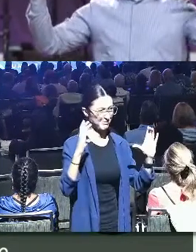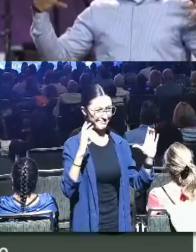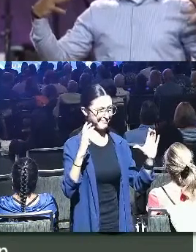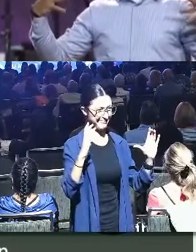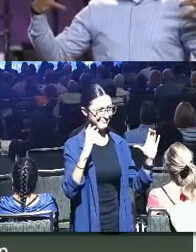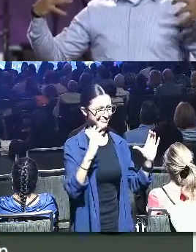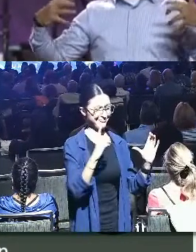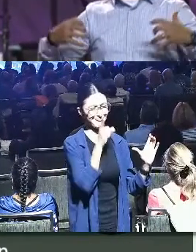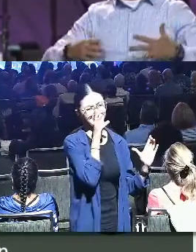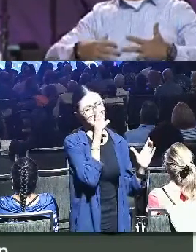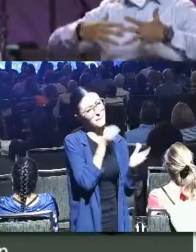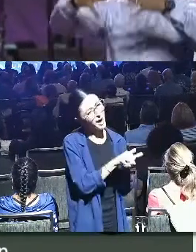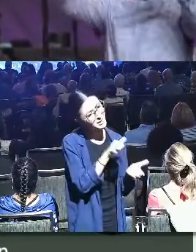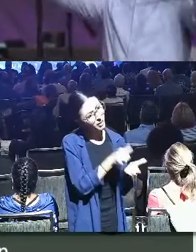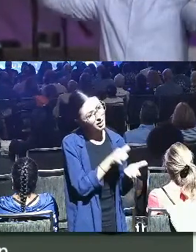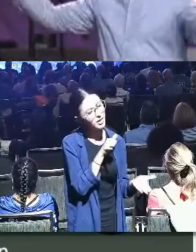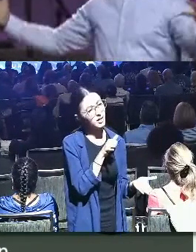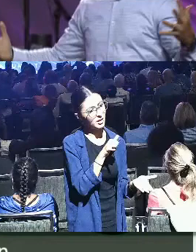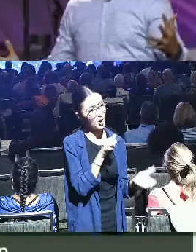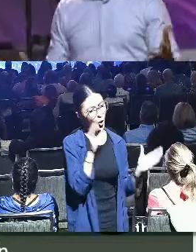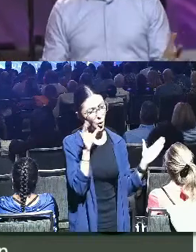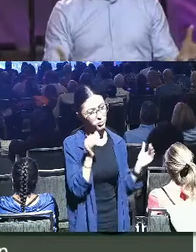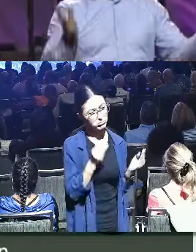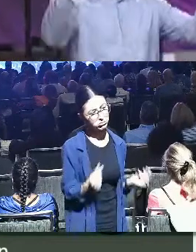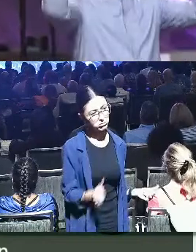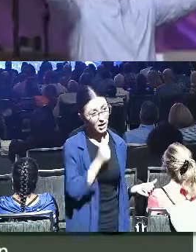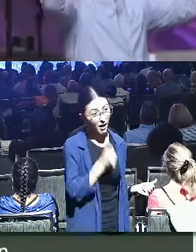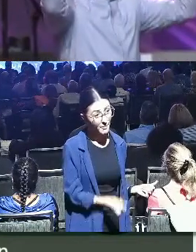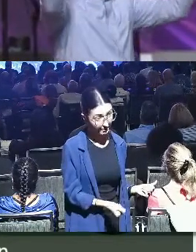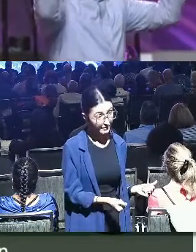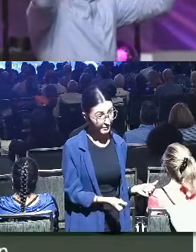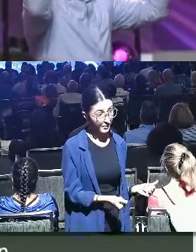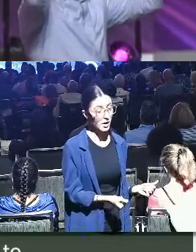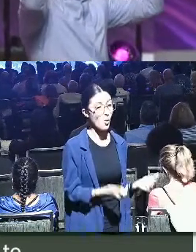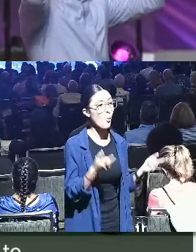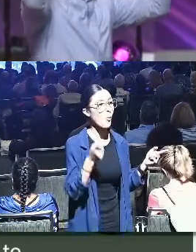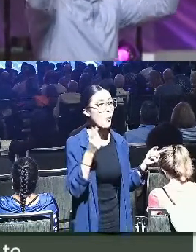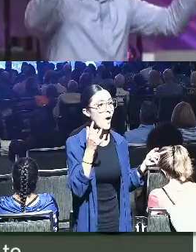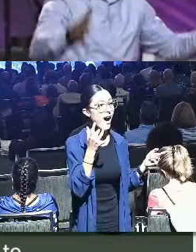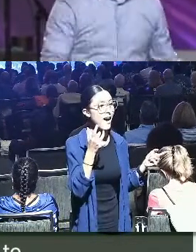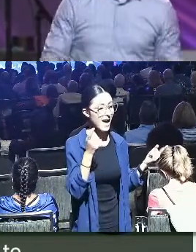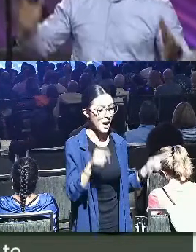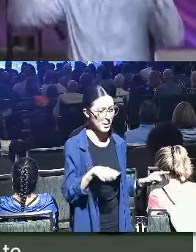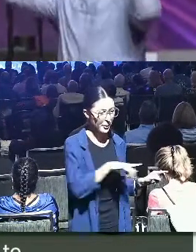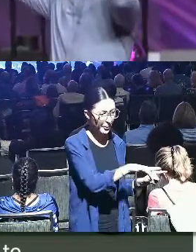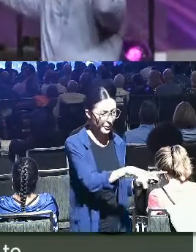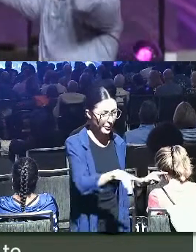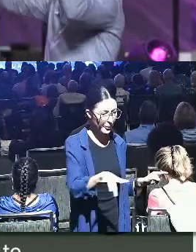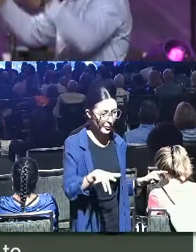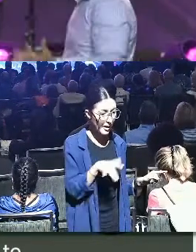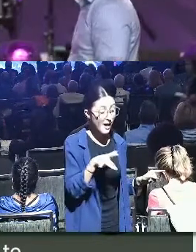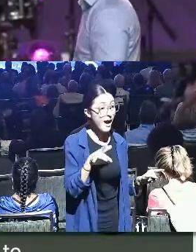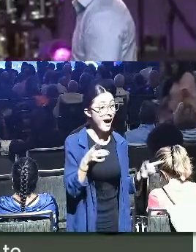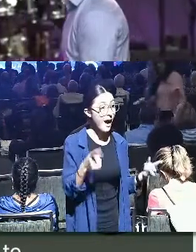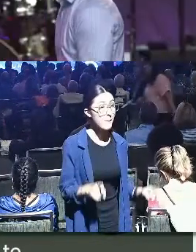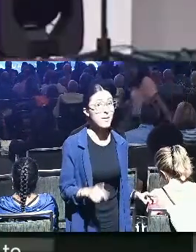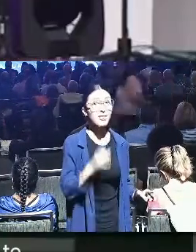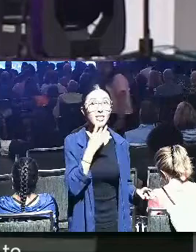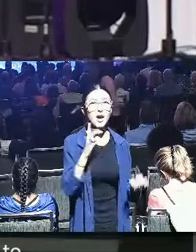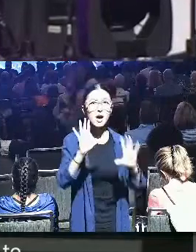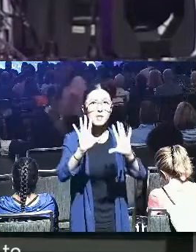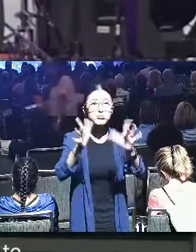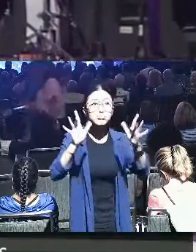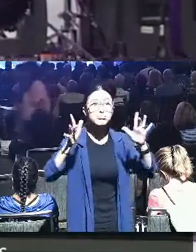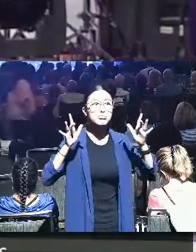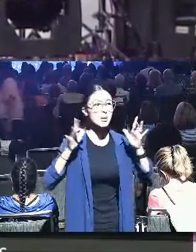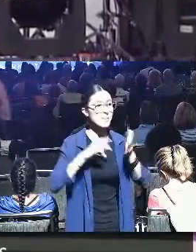empty void, because when the light starts to shine, everybody goes, oh my gosh, look at the illumination of this dazzling thing that God is